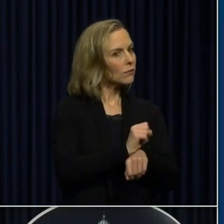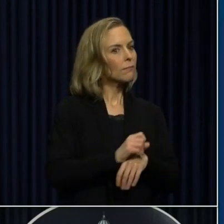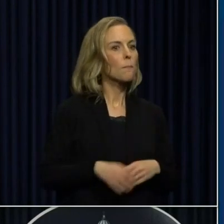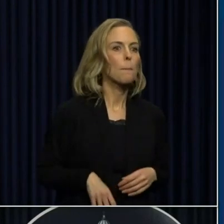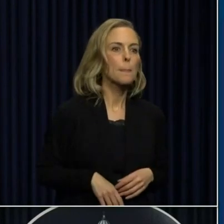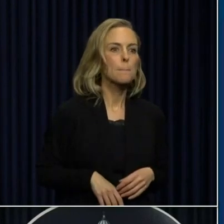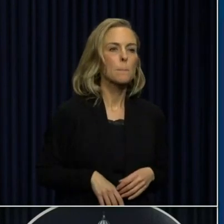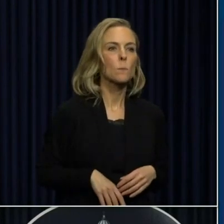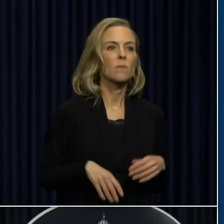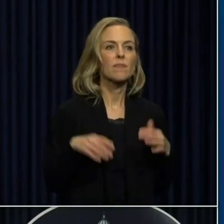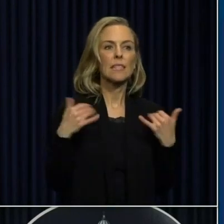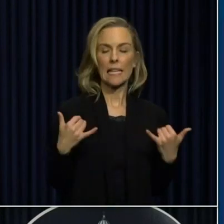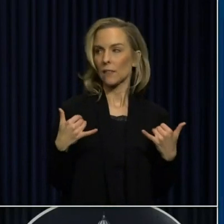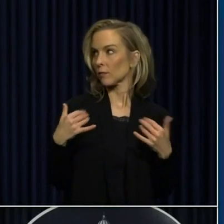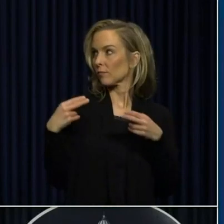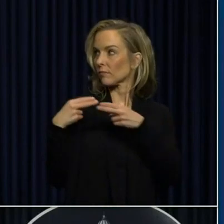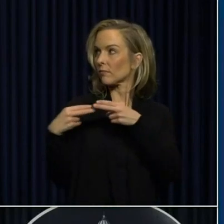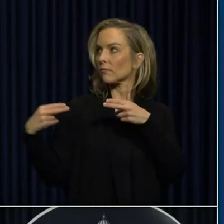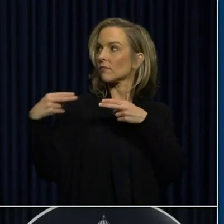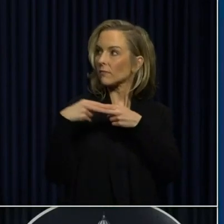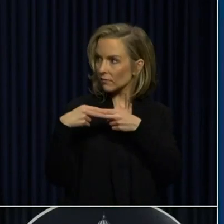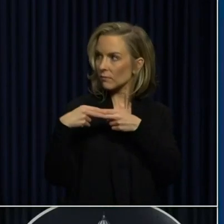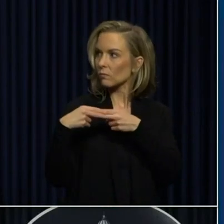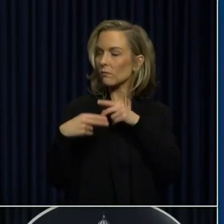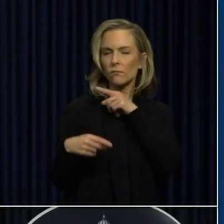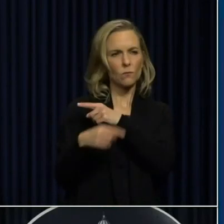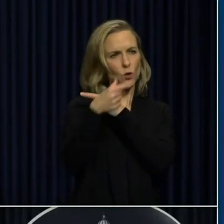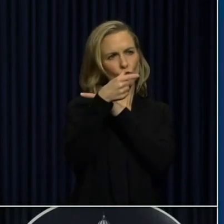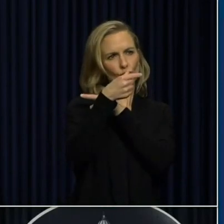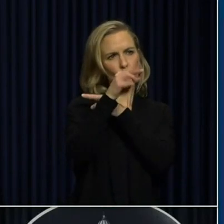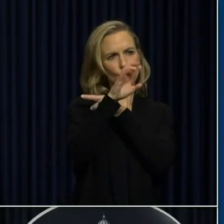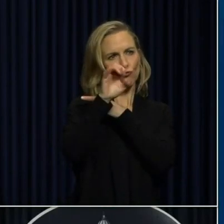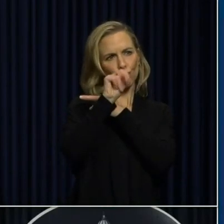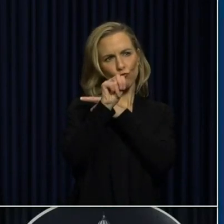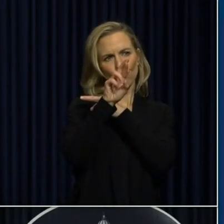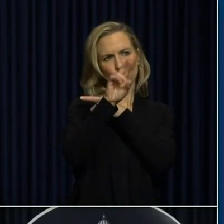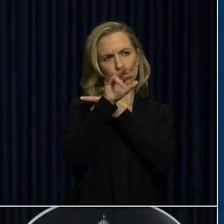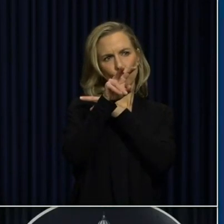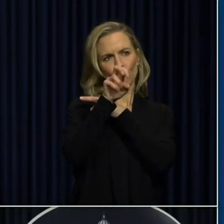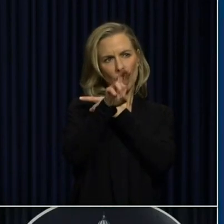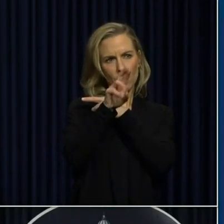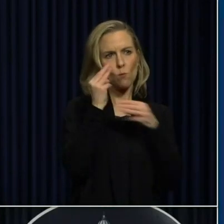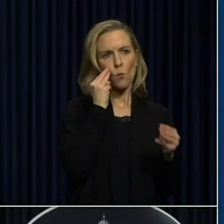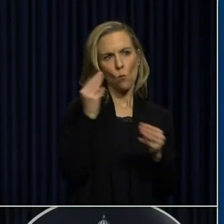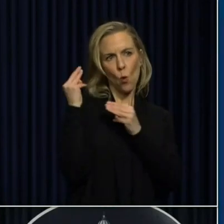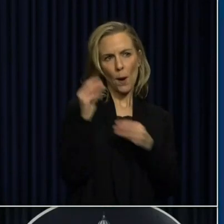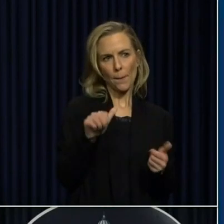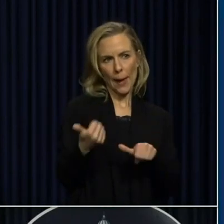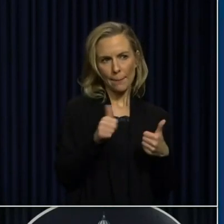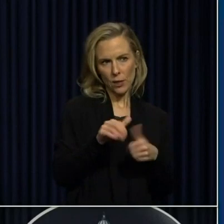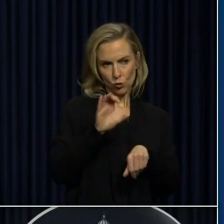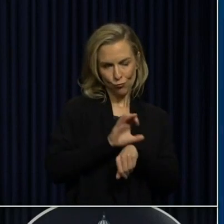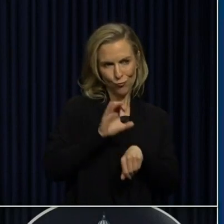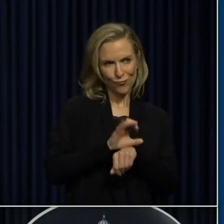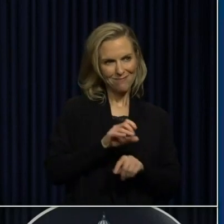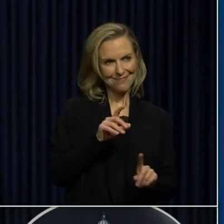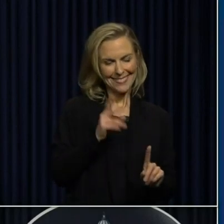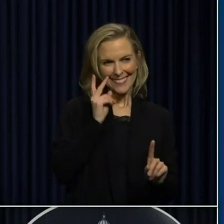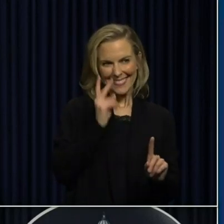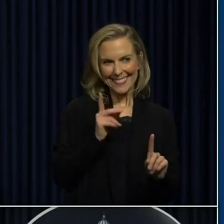All right, I believe that this is from Green River Memorial Baptist. Again,